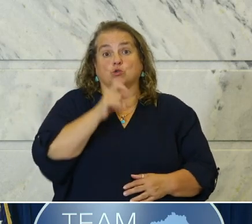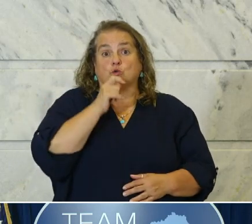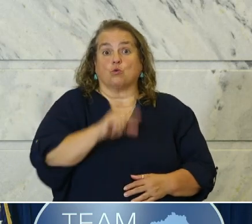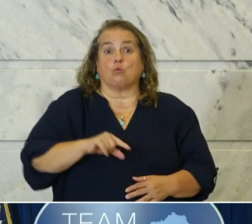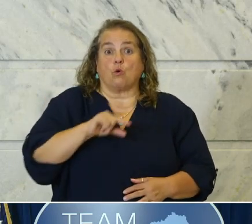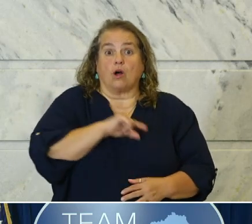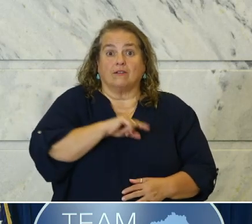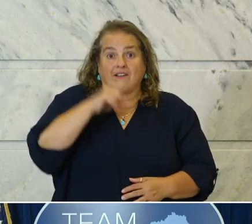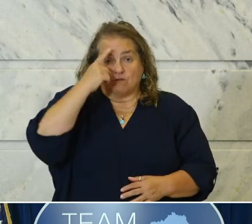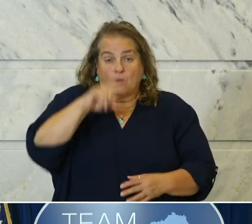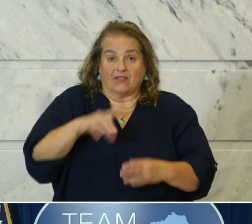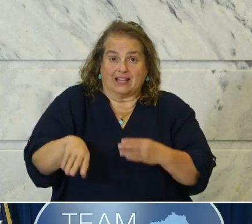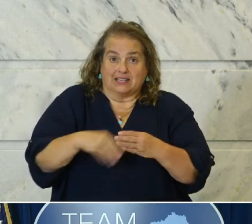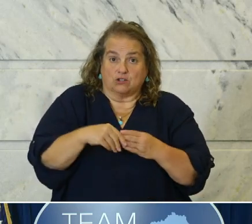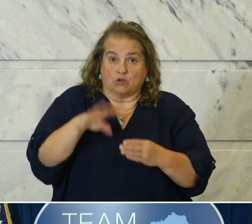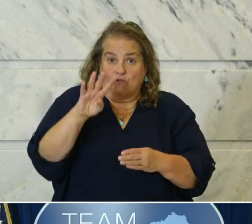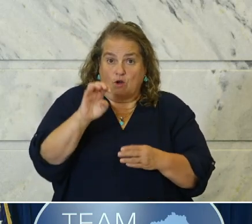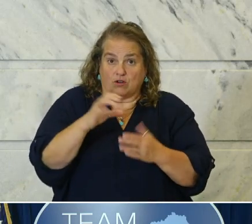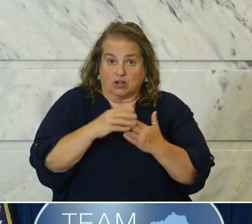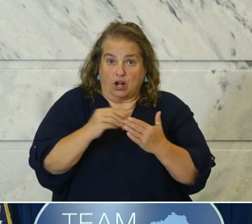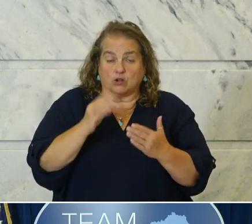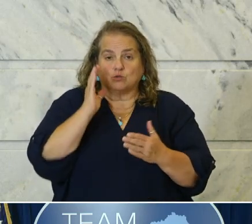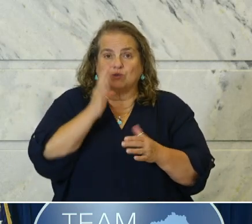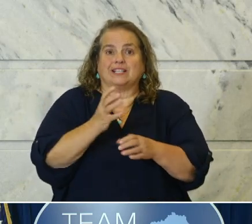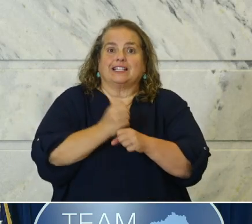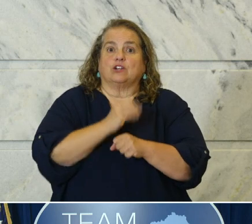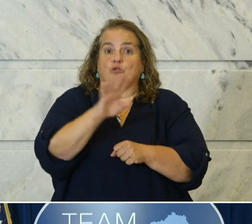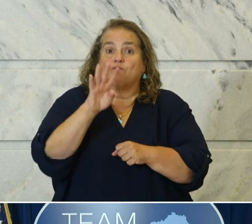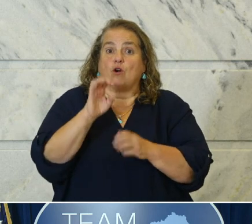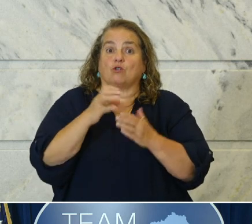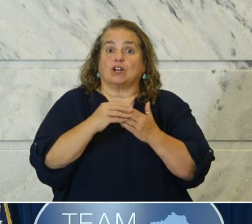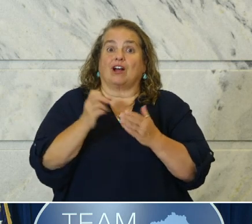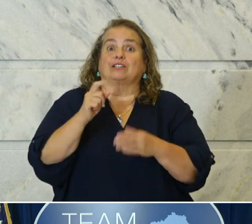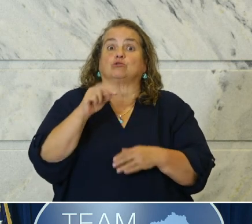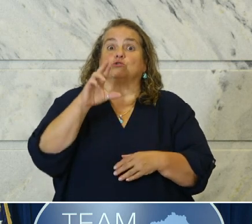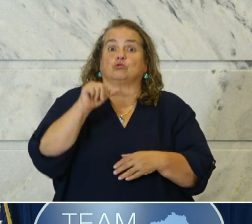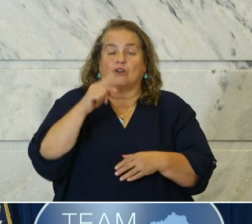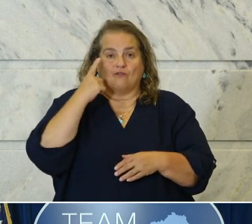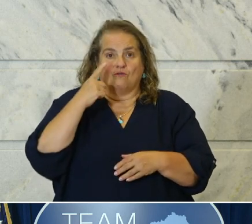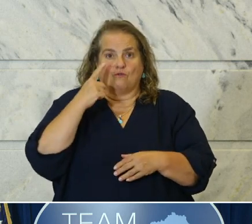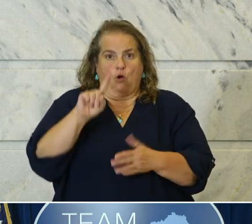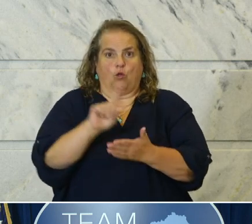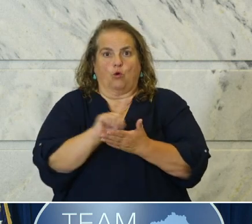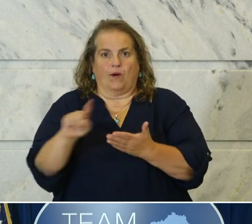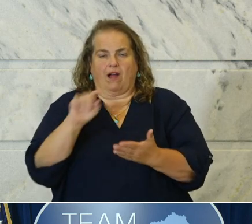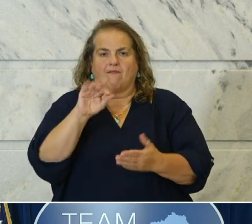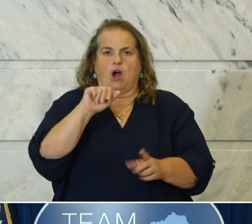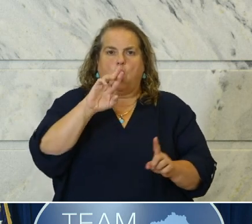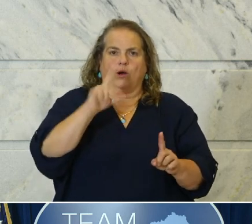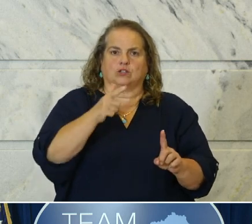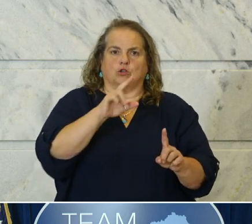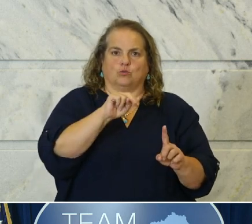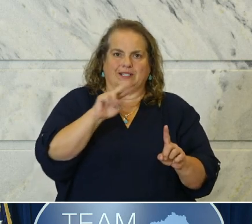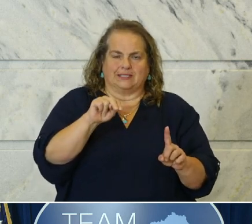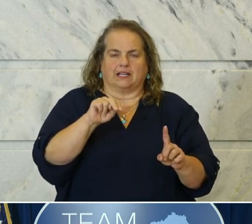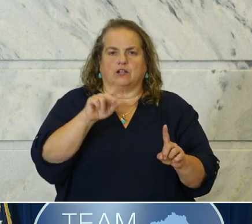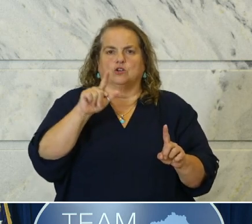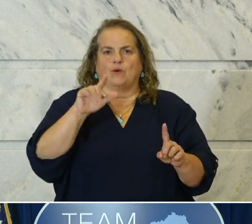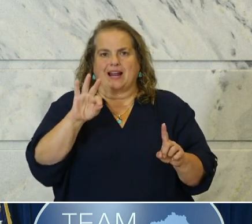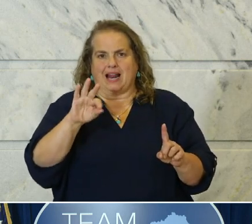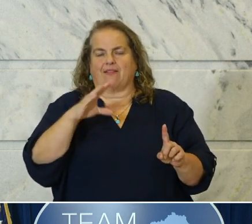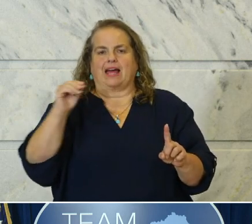qualify for the additional dollars would receive their $400 extra for the weeks of August 22nd, 29th,